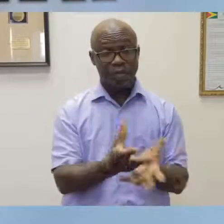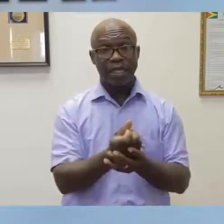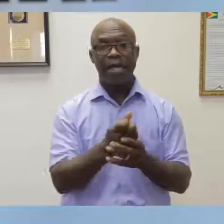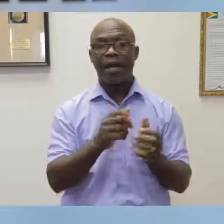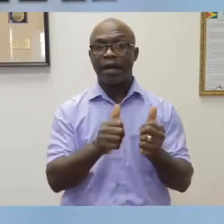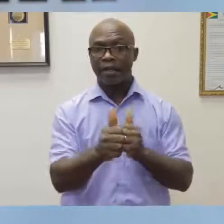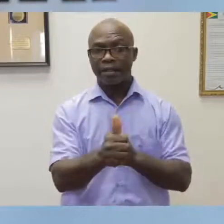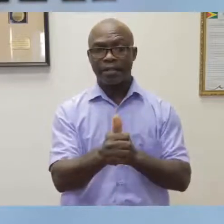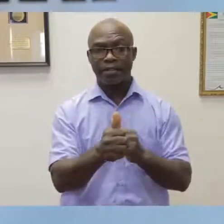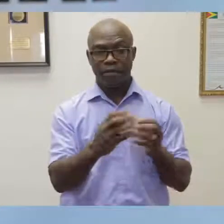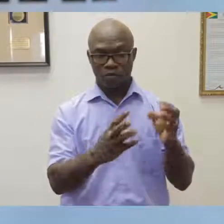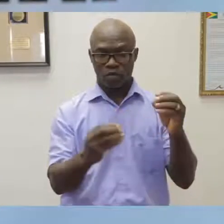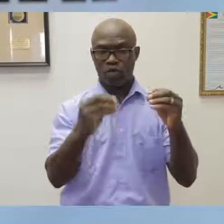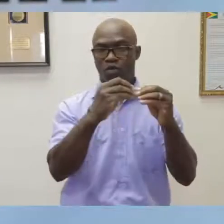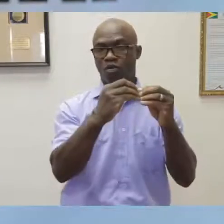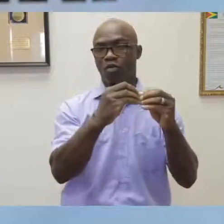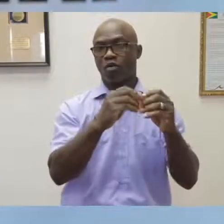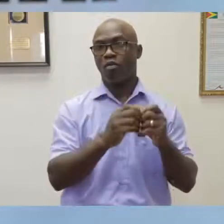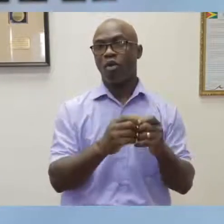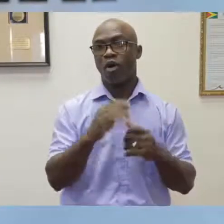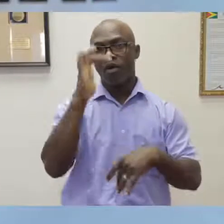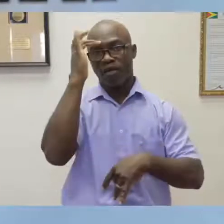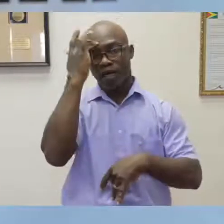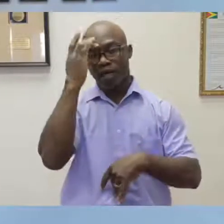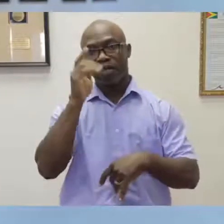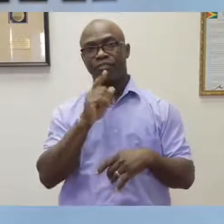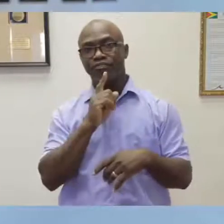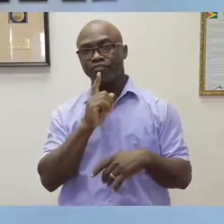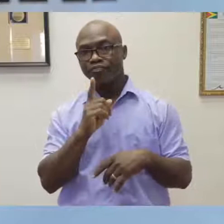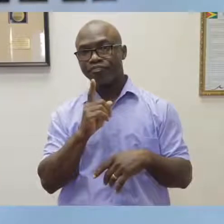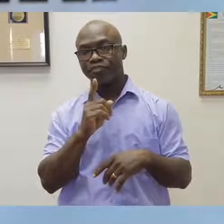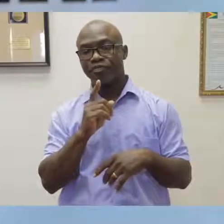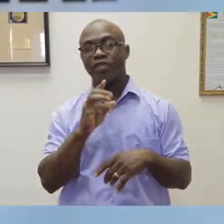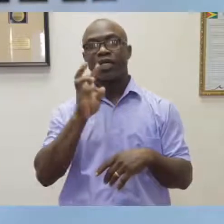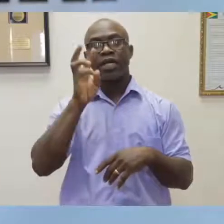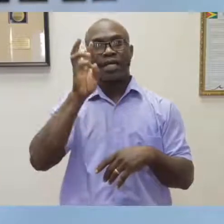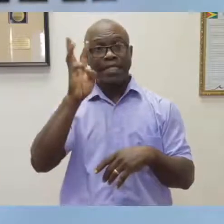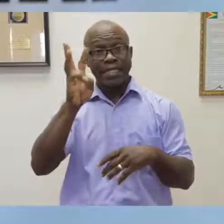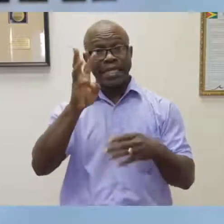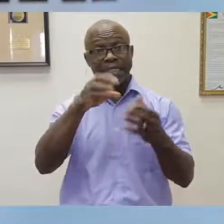The total number of cases is